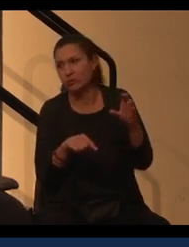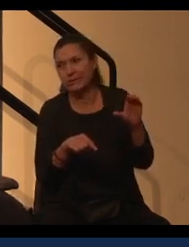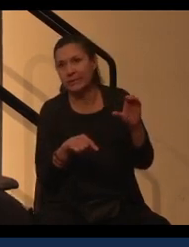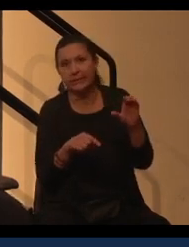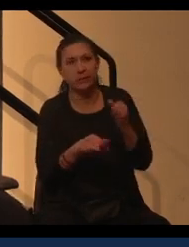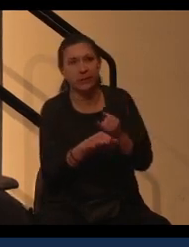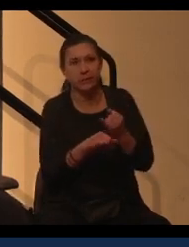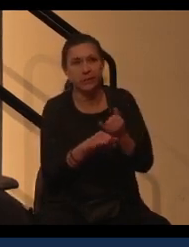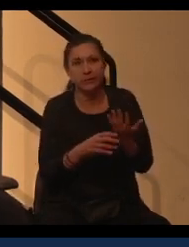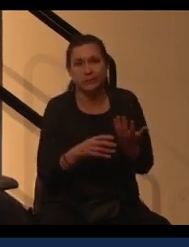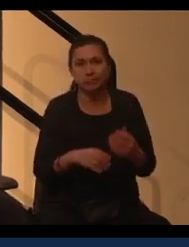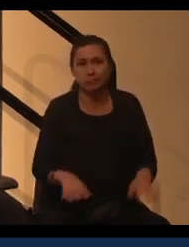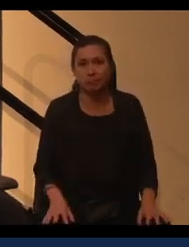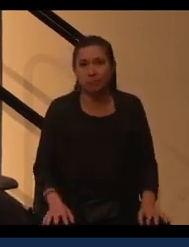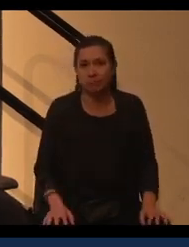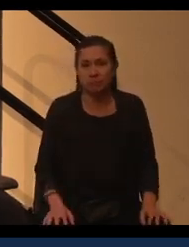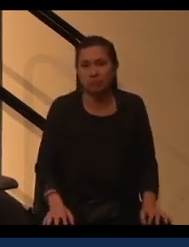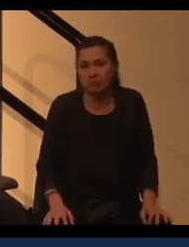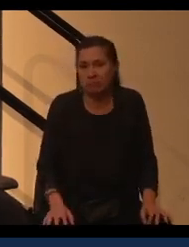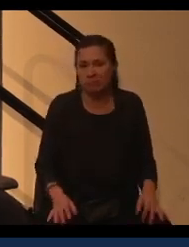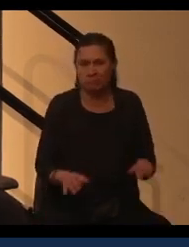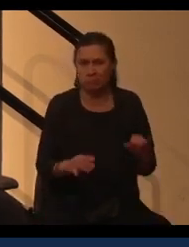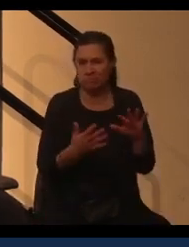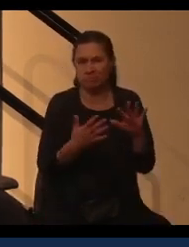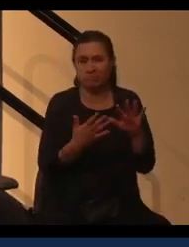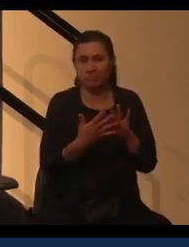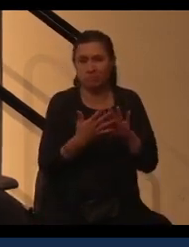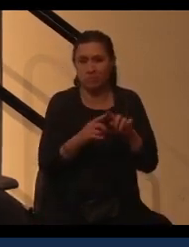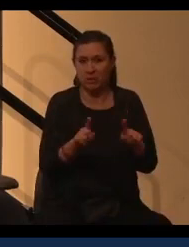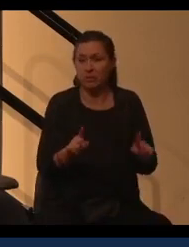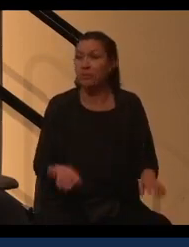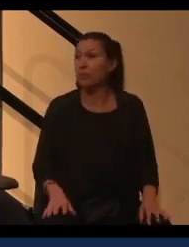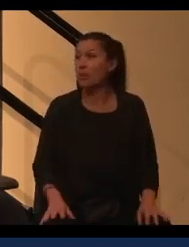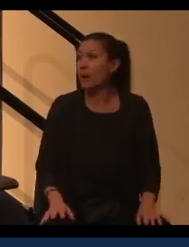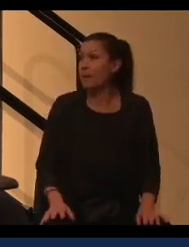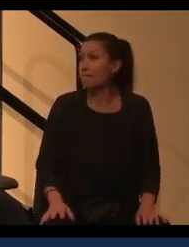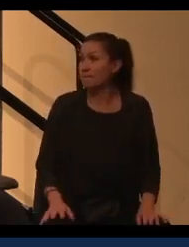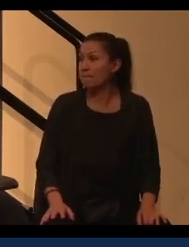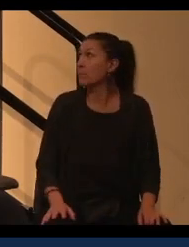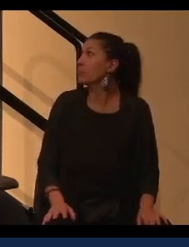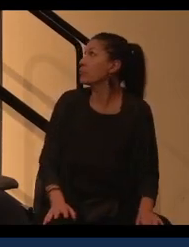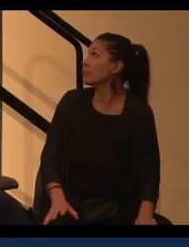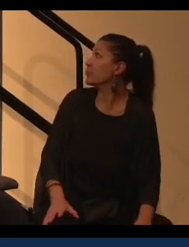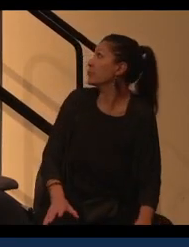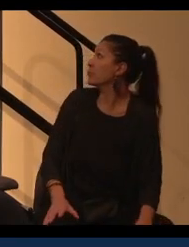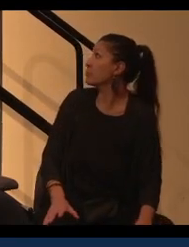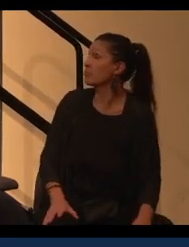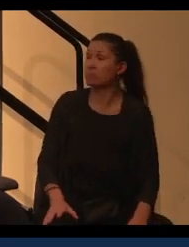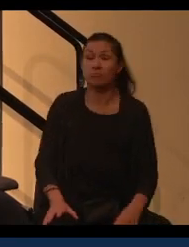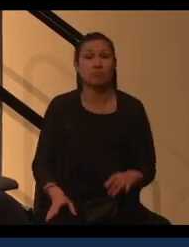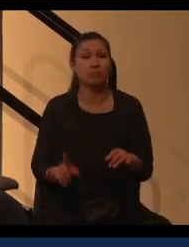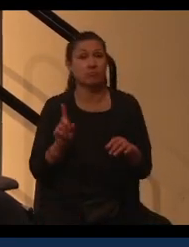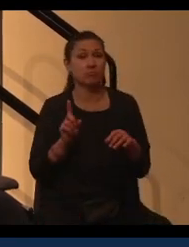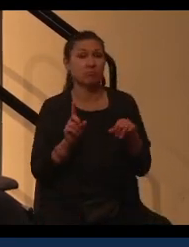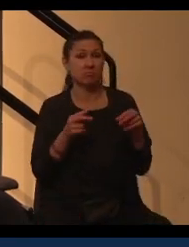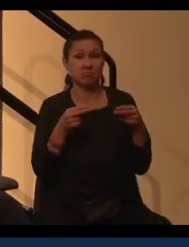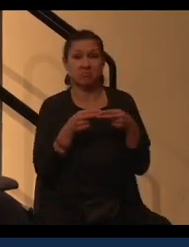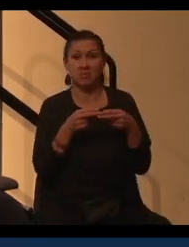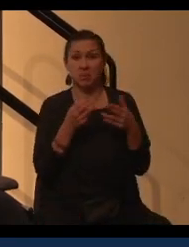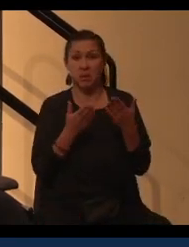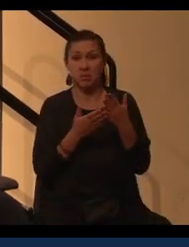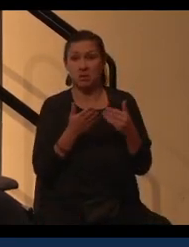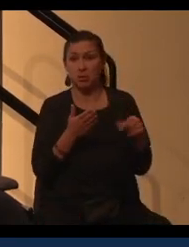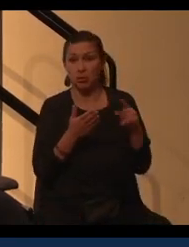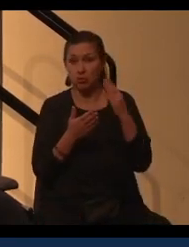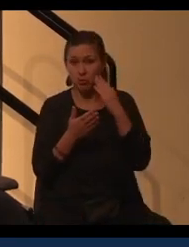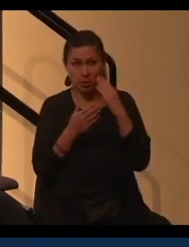campus. And you can see that on this slide here, if you, some of this might look familiar to you. It's on